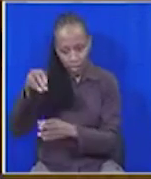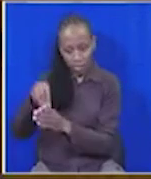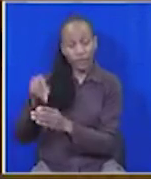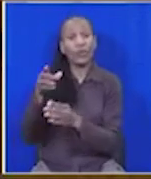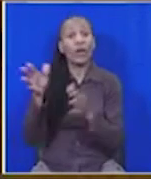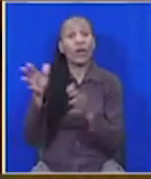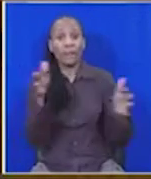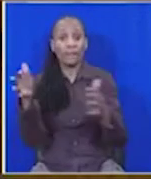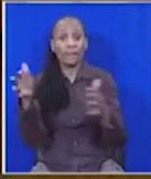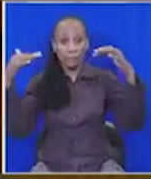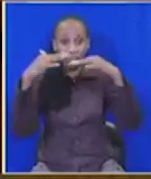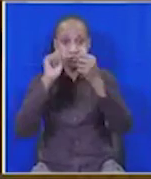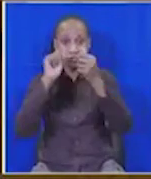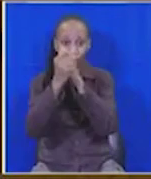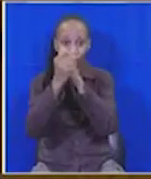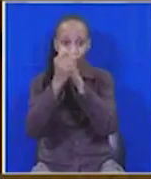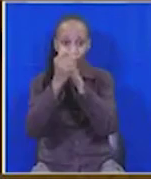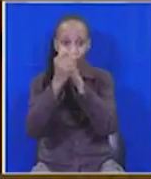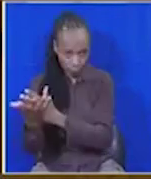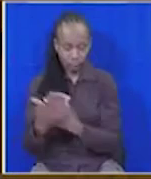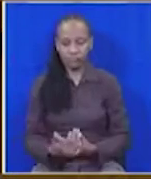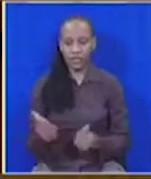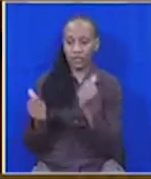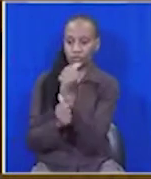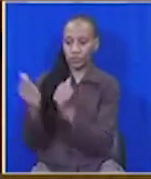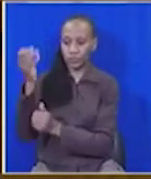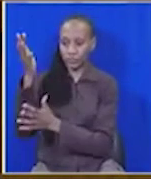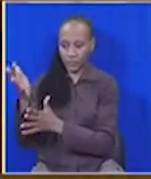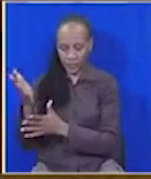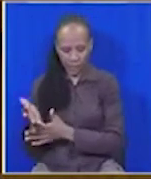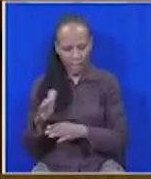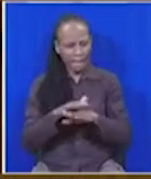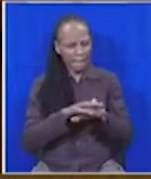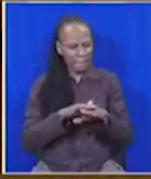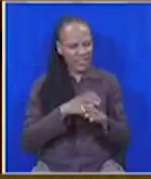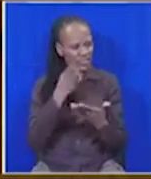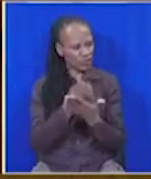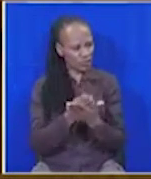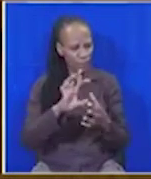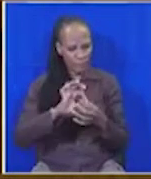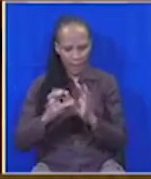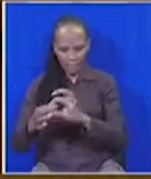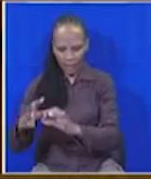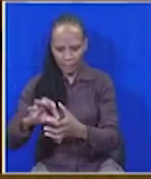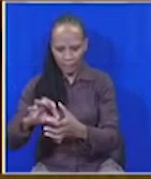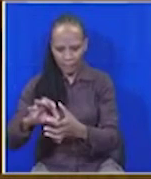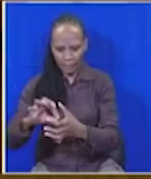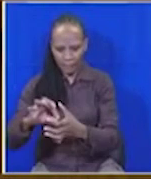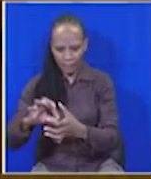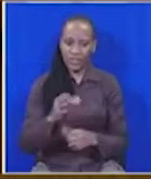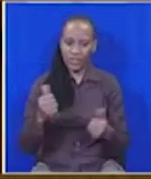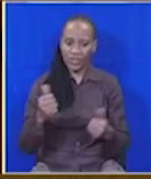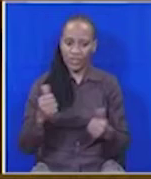change. Honourable Deputy Speaker, there are very basic economic trends and vulnerabilities that we have to attend